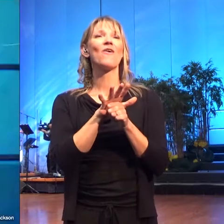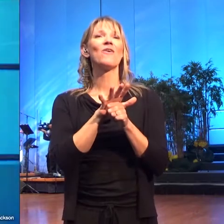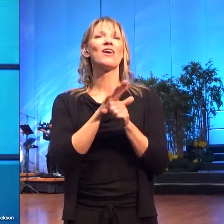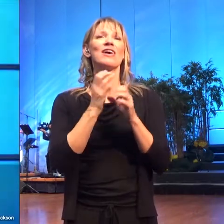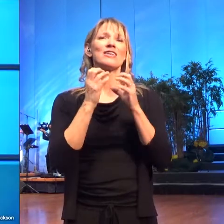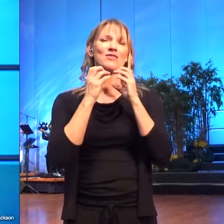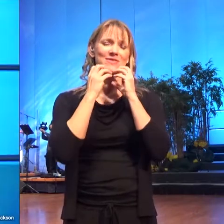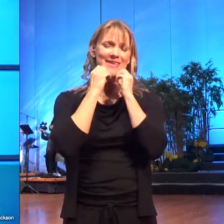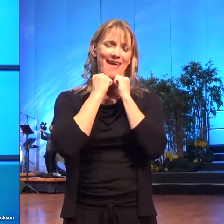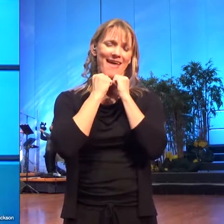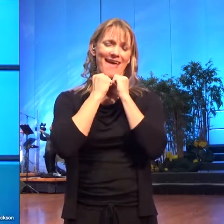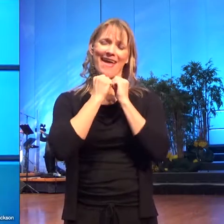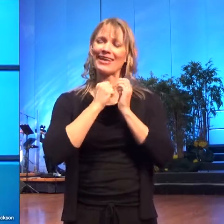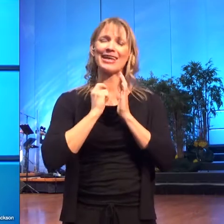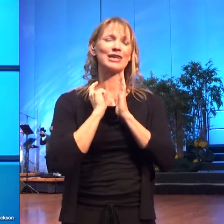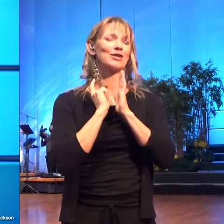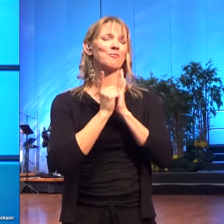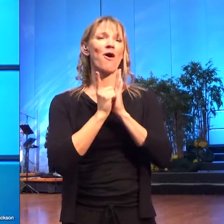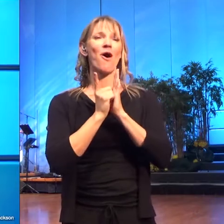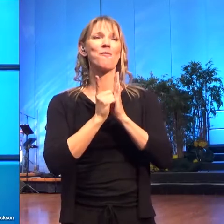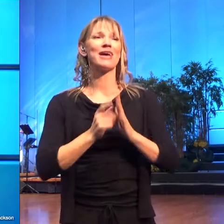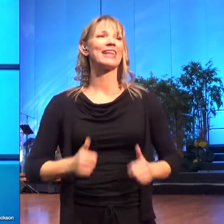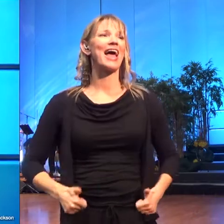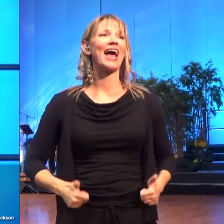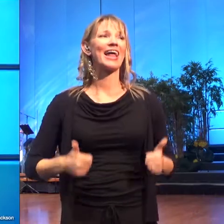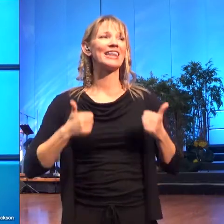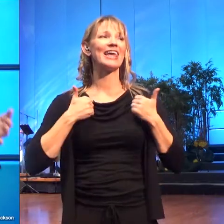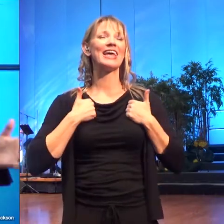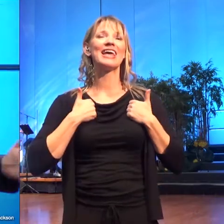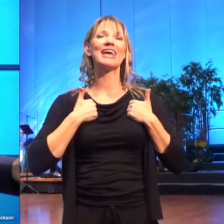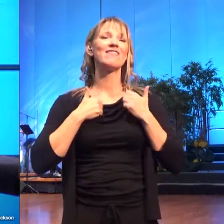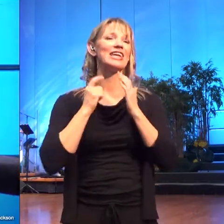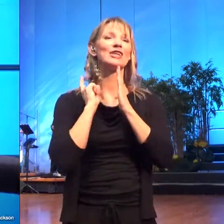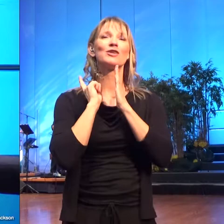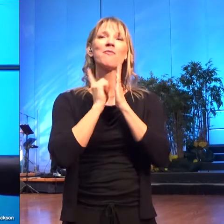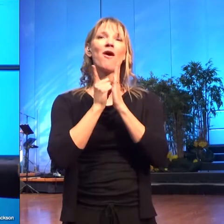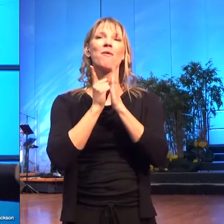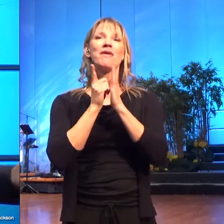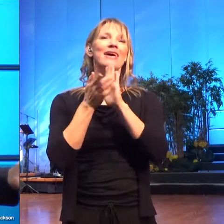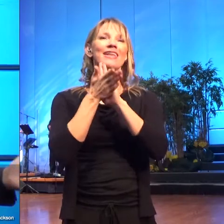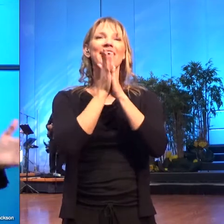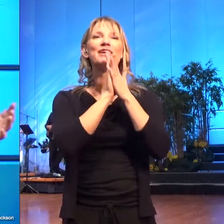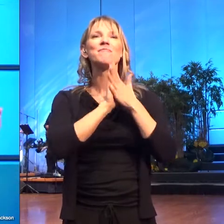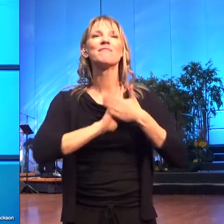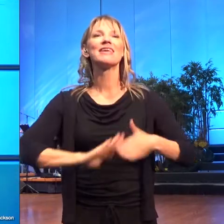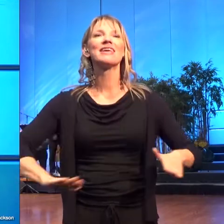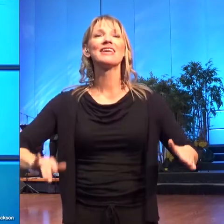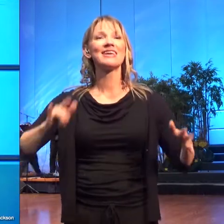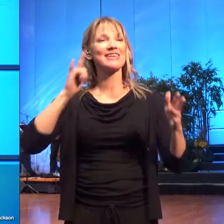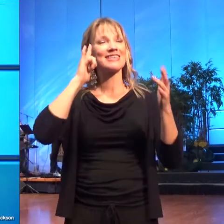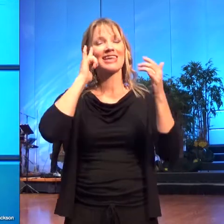vow. To take each moment and live each moment